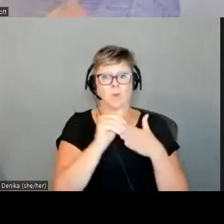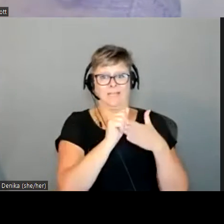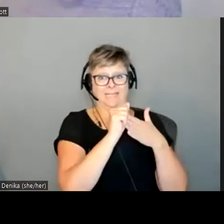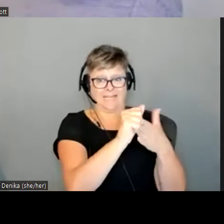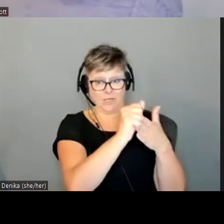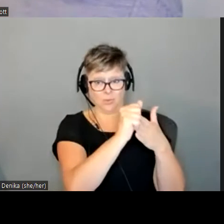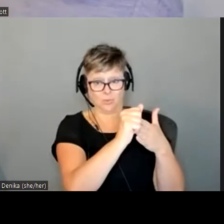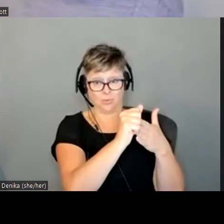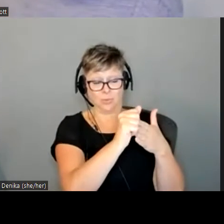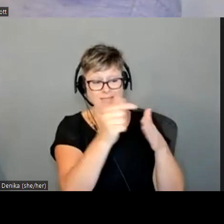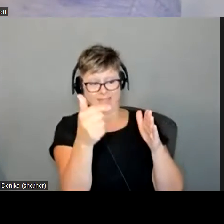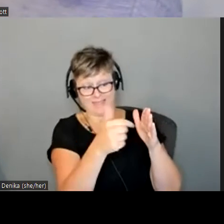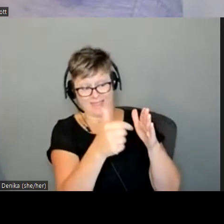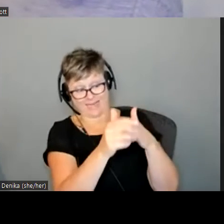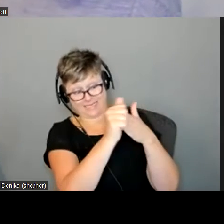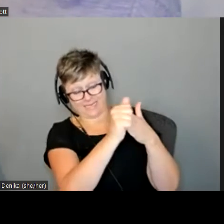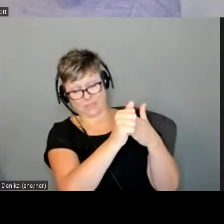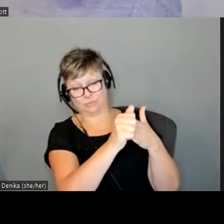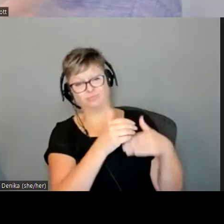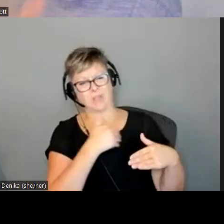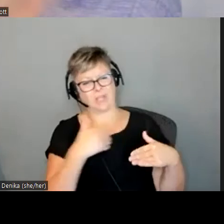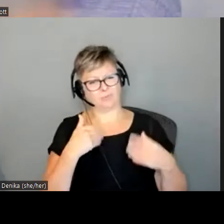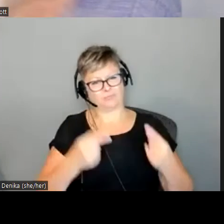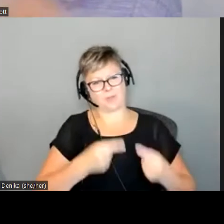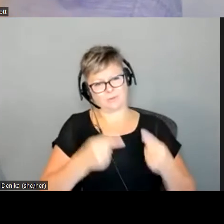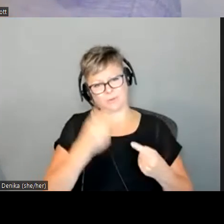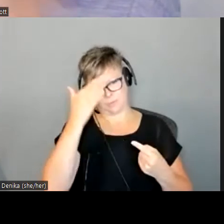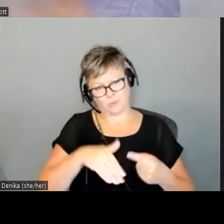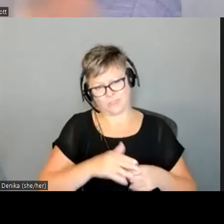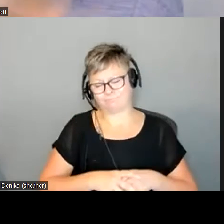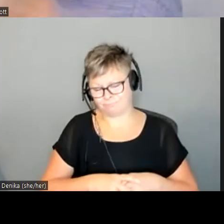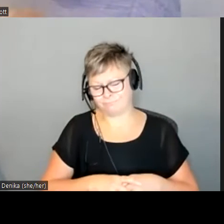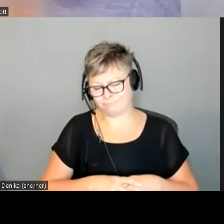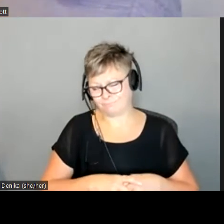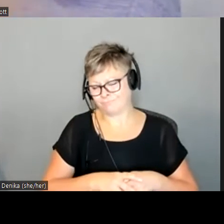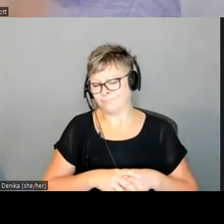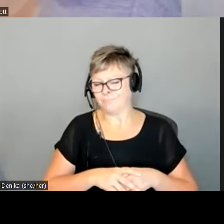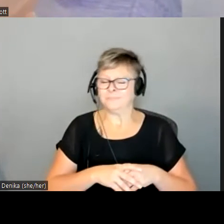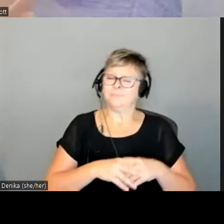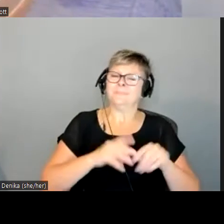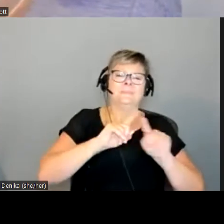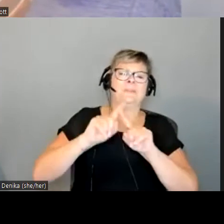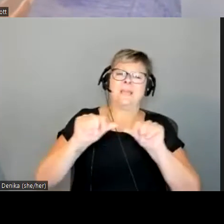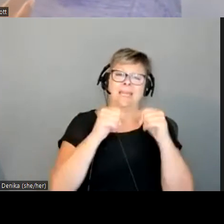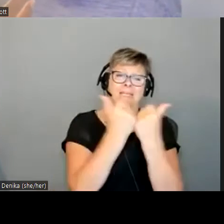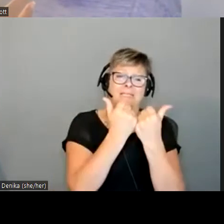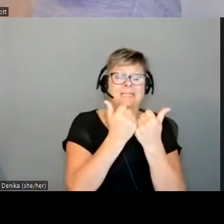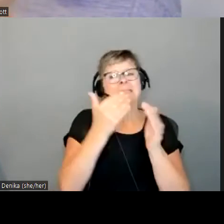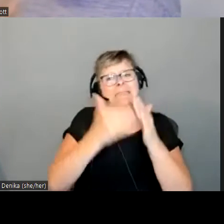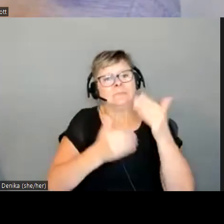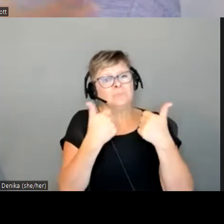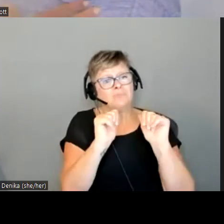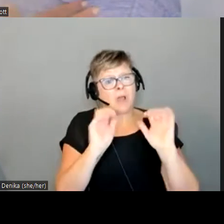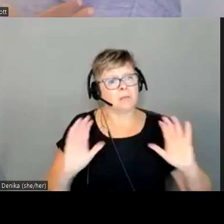still, Mhm. Toronto's still struggling. I think again, it's very individual agencies trying to come together. You know,